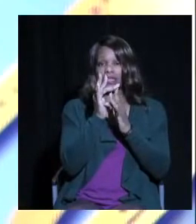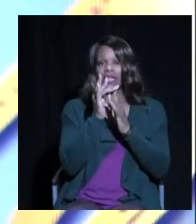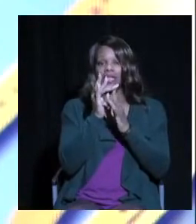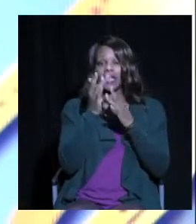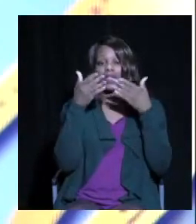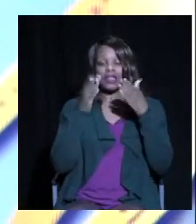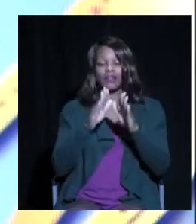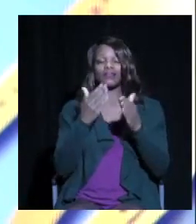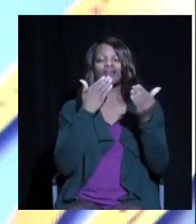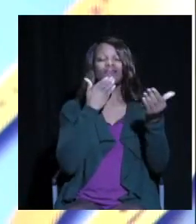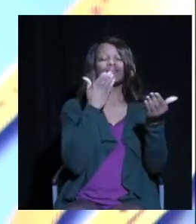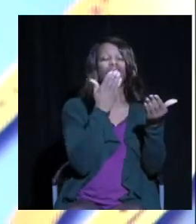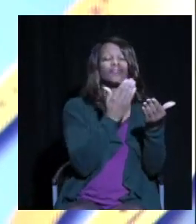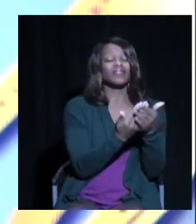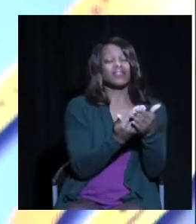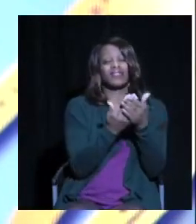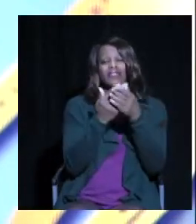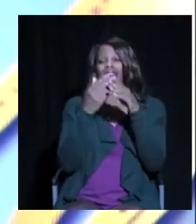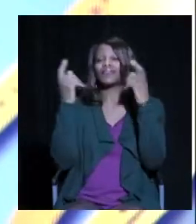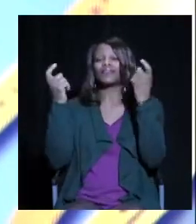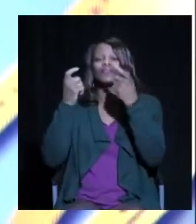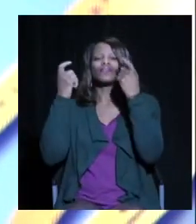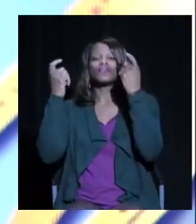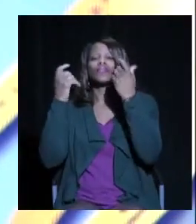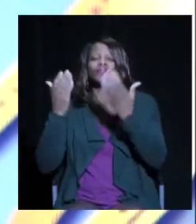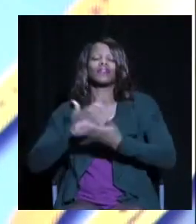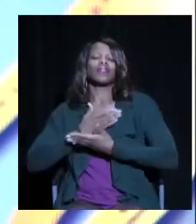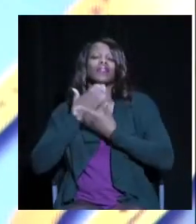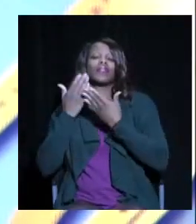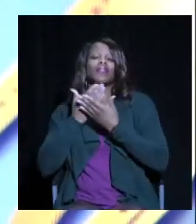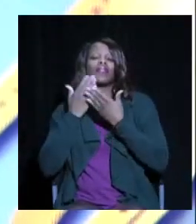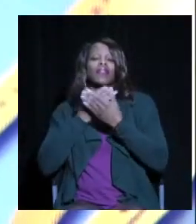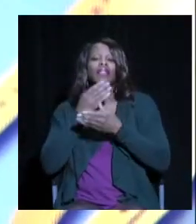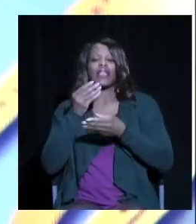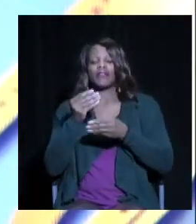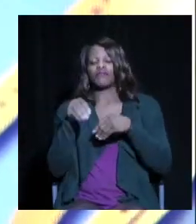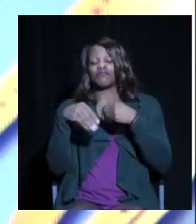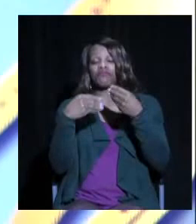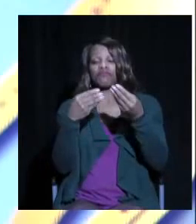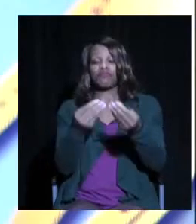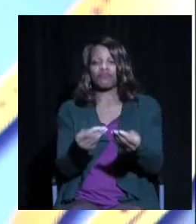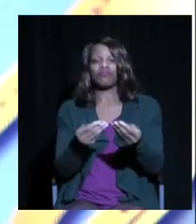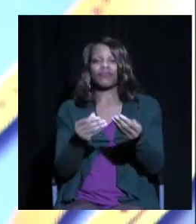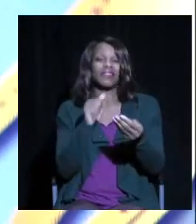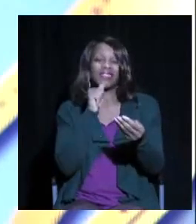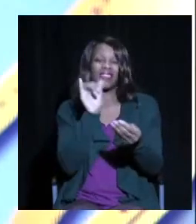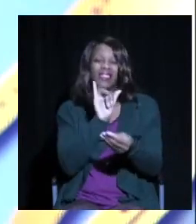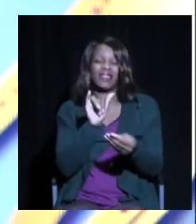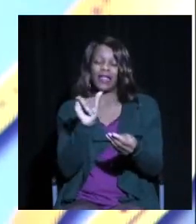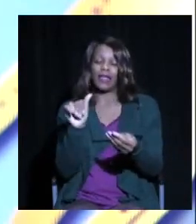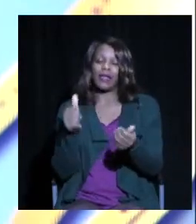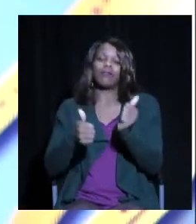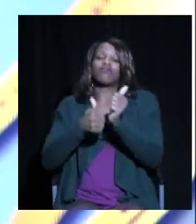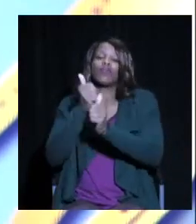and joy and prosperity and thriving wherever he goes, unlike most